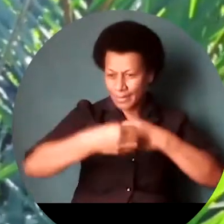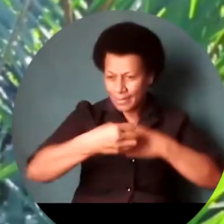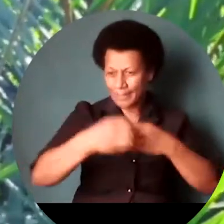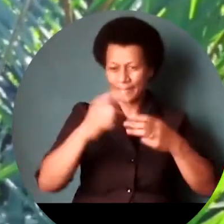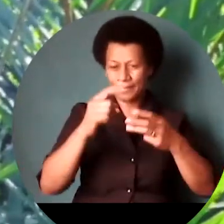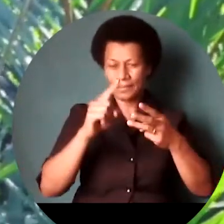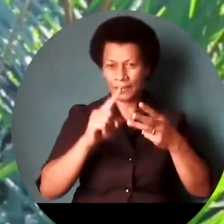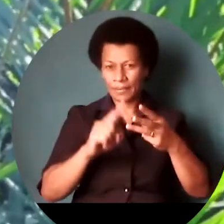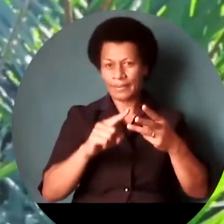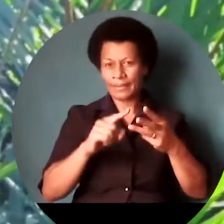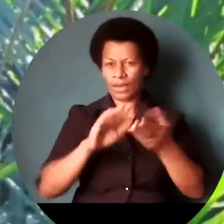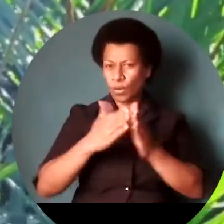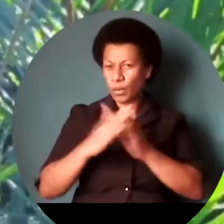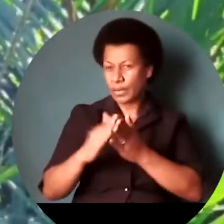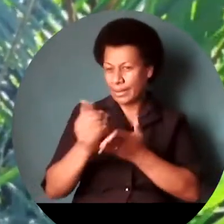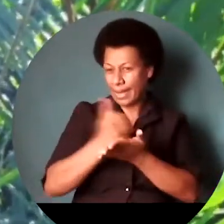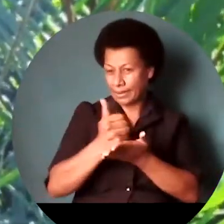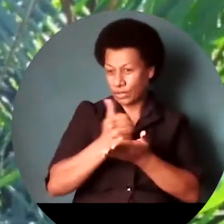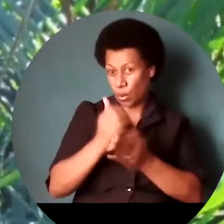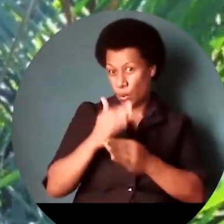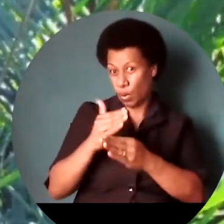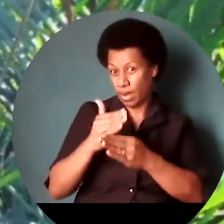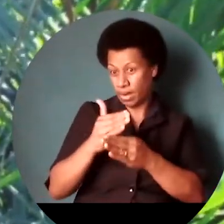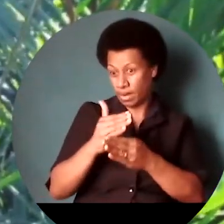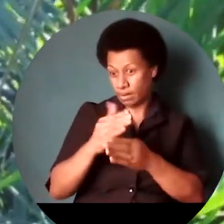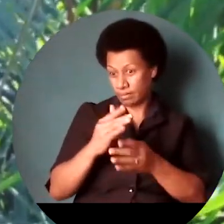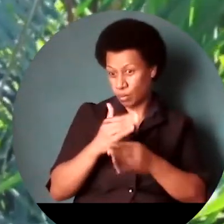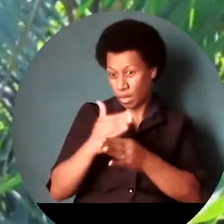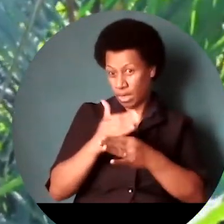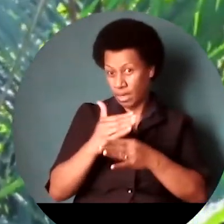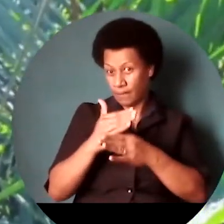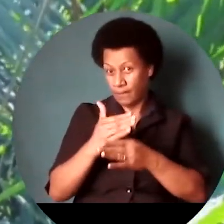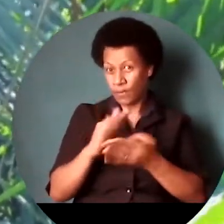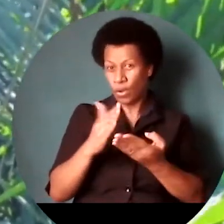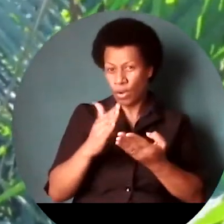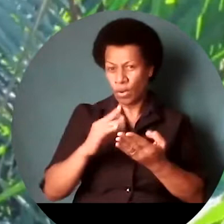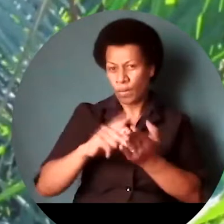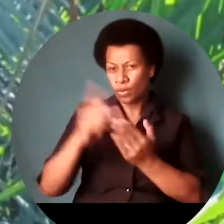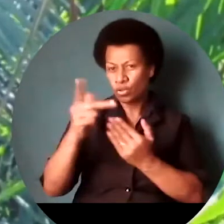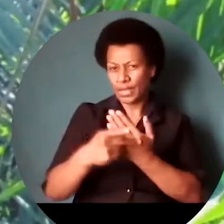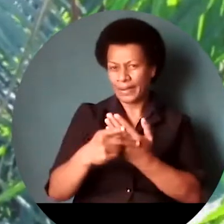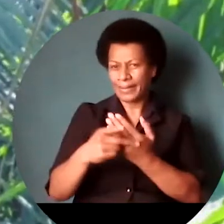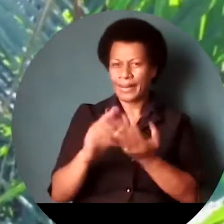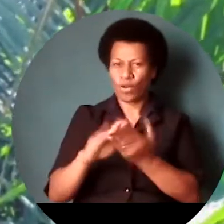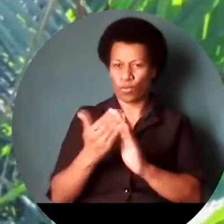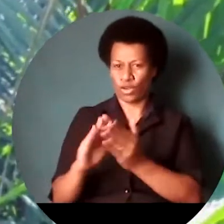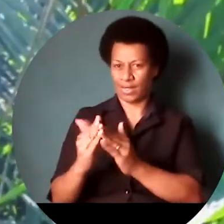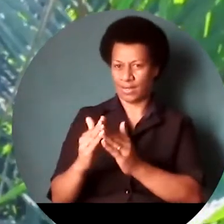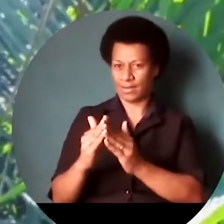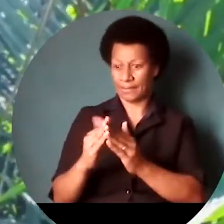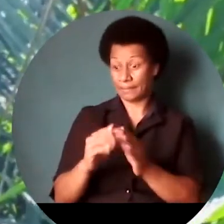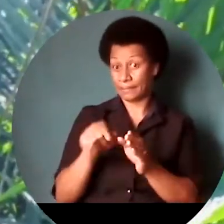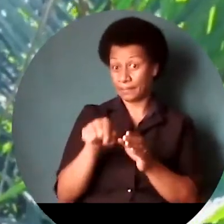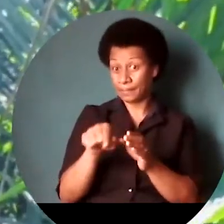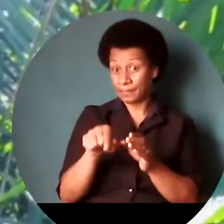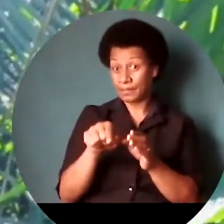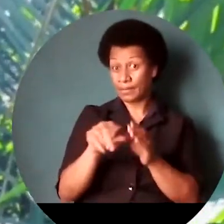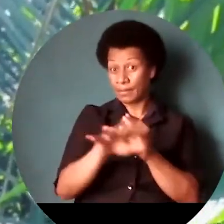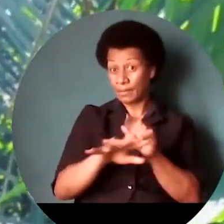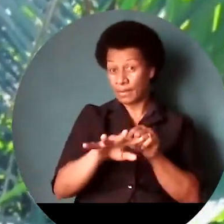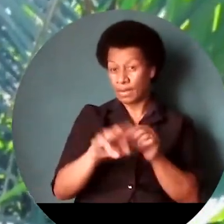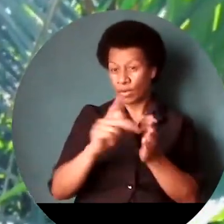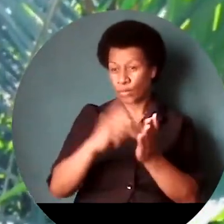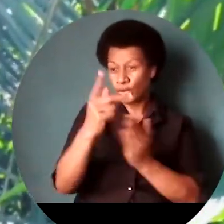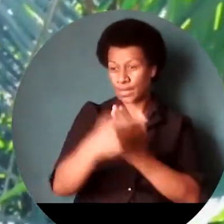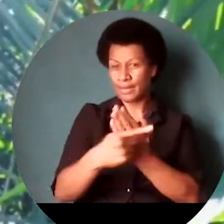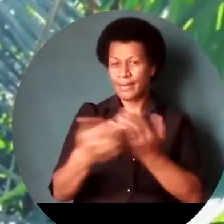do community action work to actually carry out the project on the ground. A part of that project